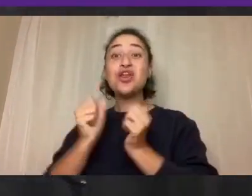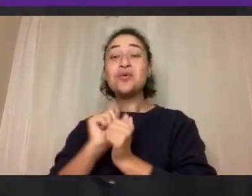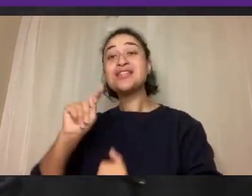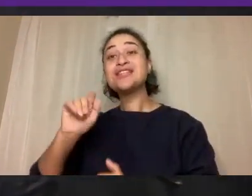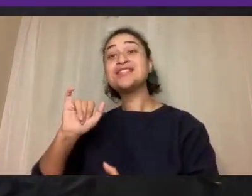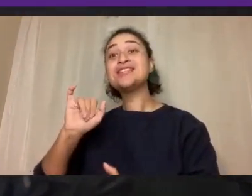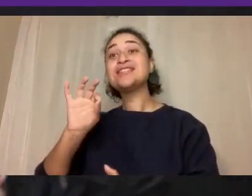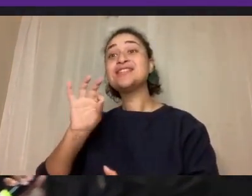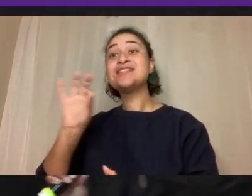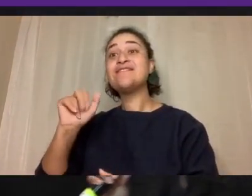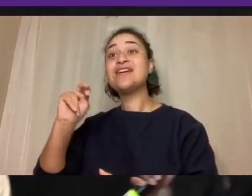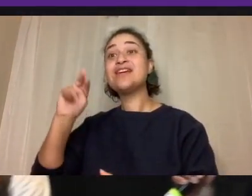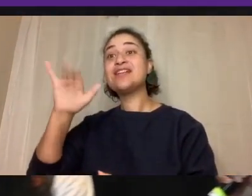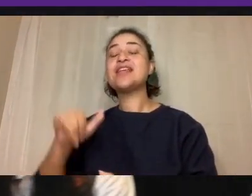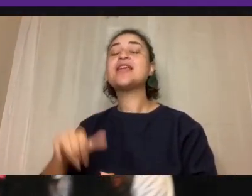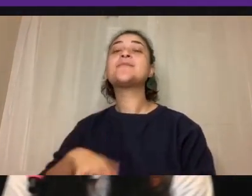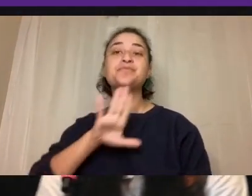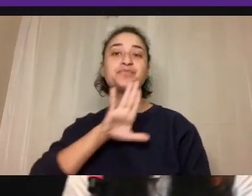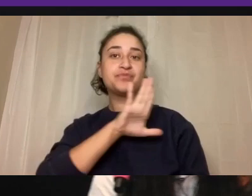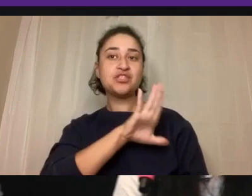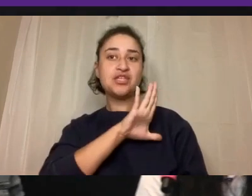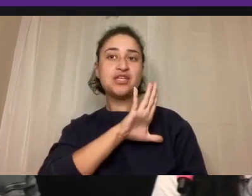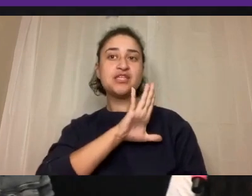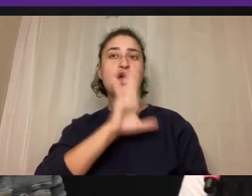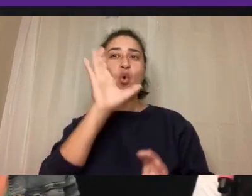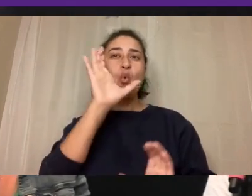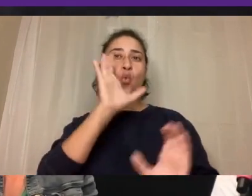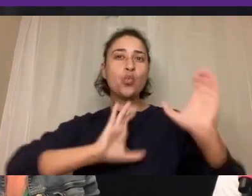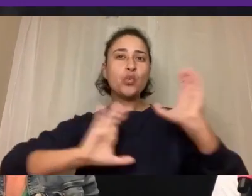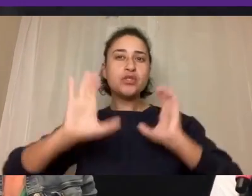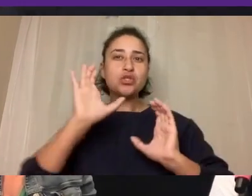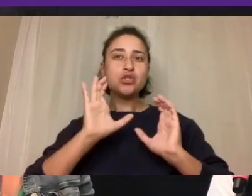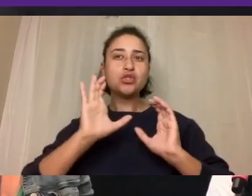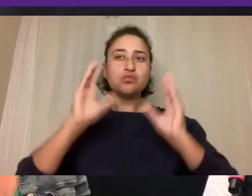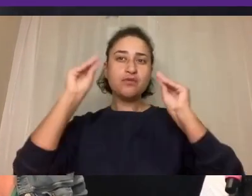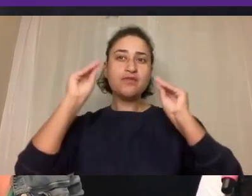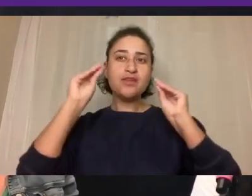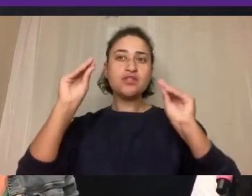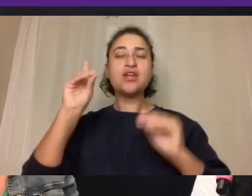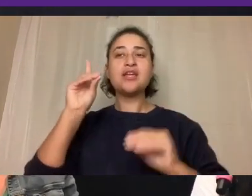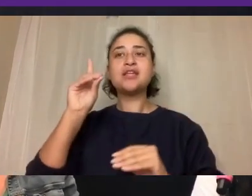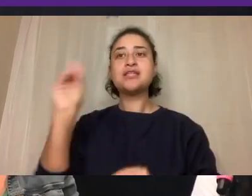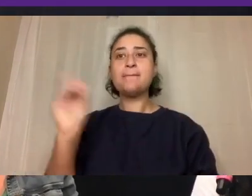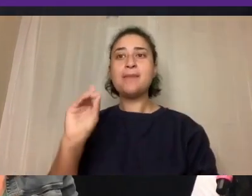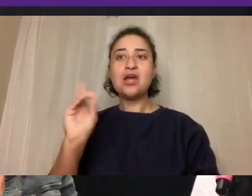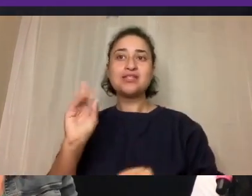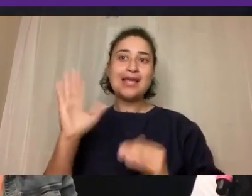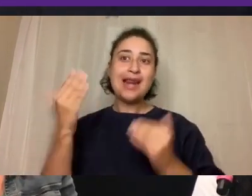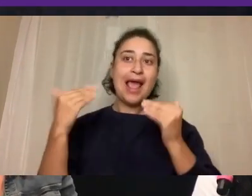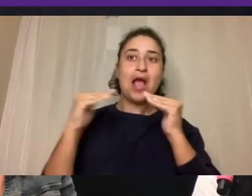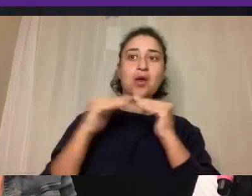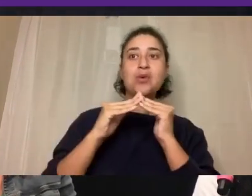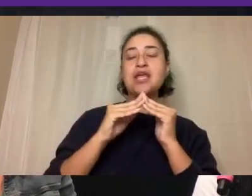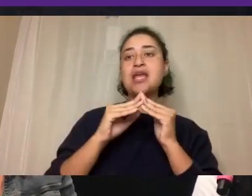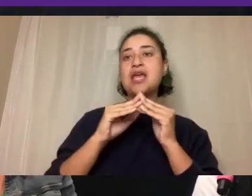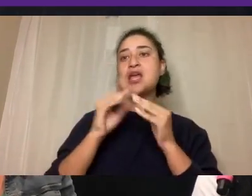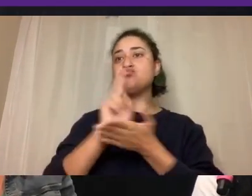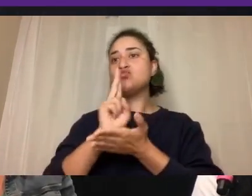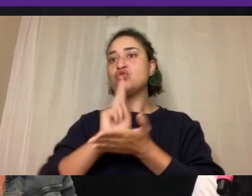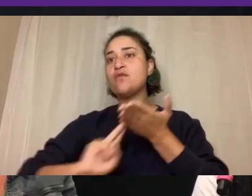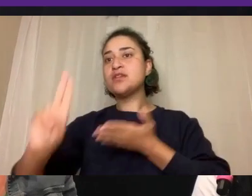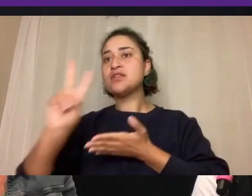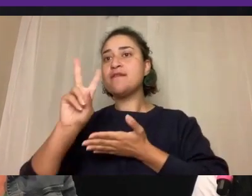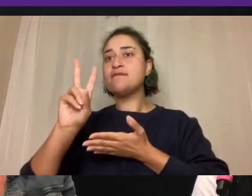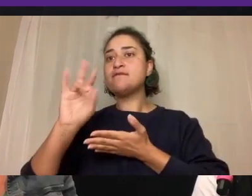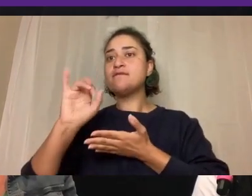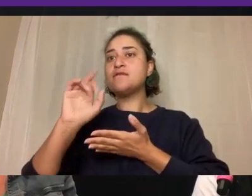John Glenn Research Associate Professor of Democracy and Equity at the University of Virginia. She is faculty in the Department of Women,